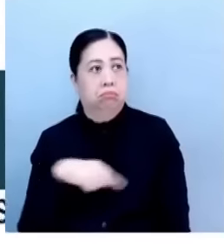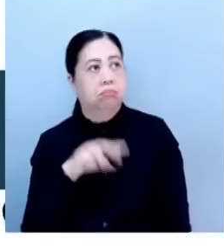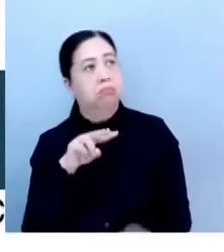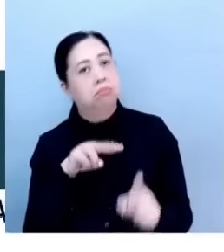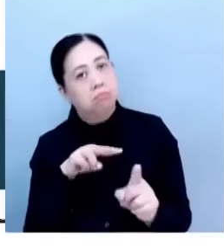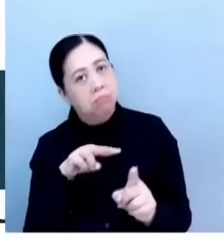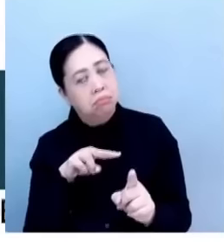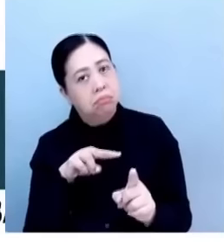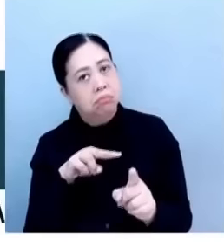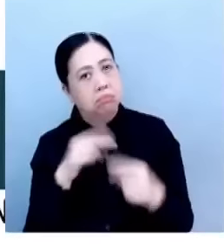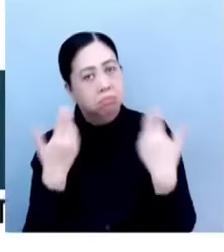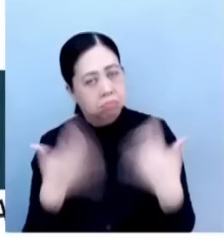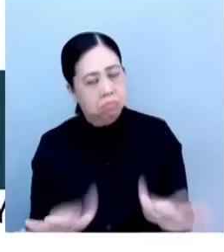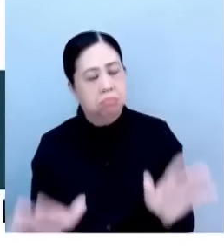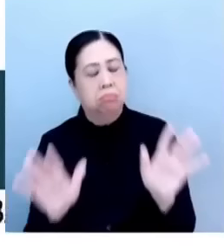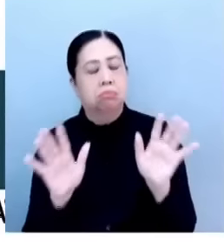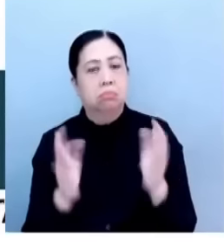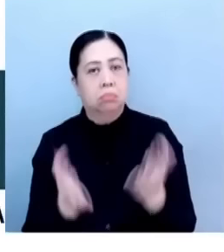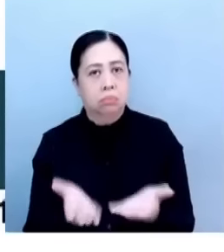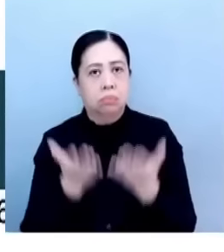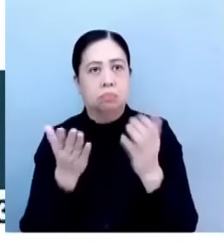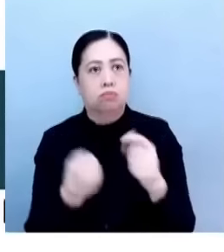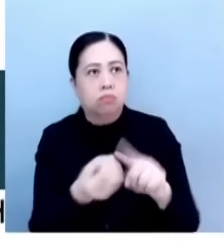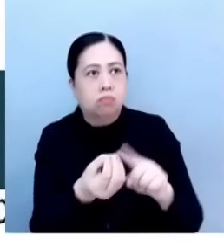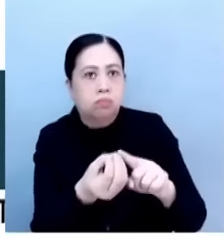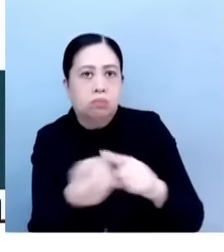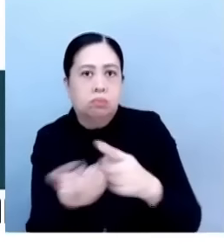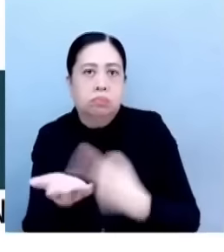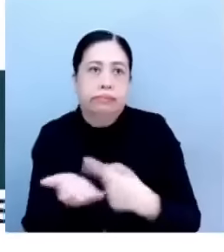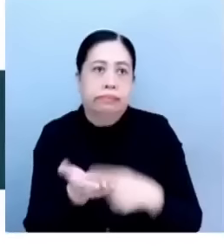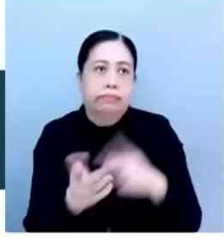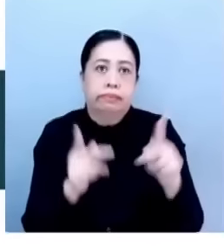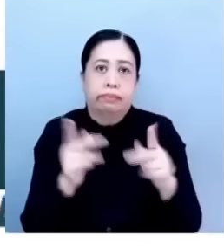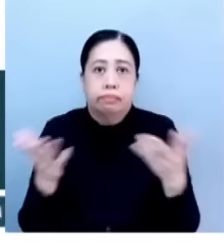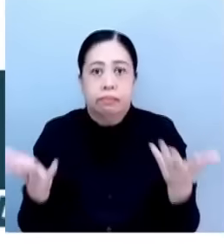already raised public awareness, people are talking about it, and then